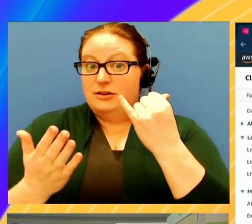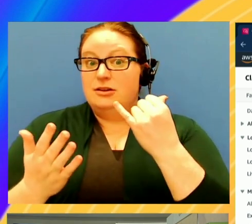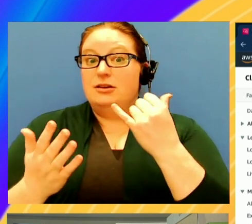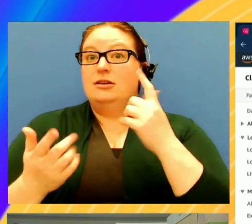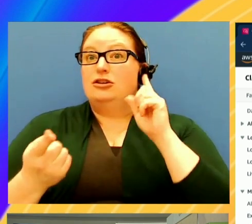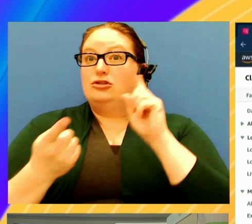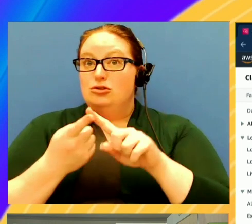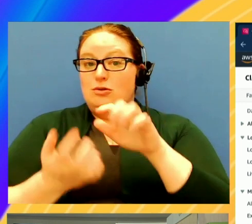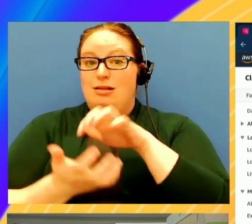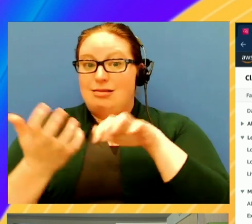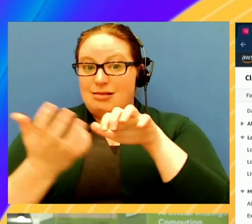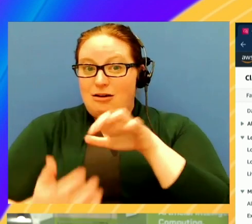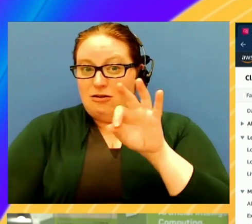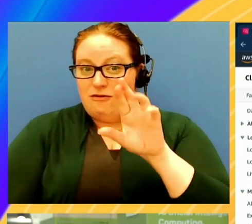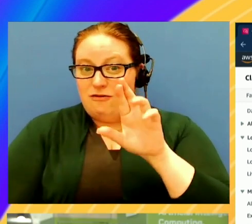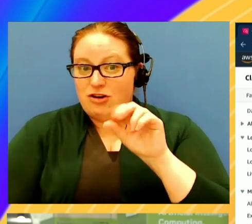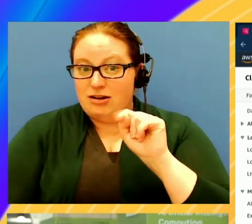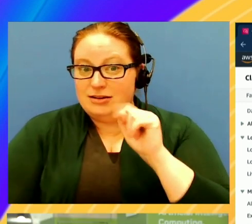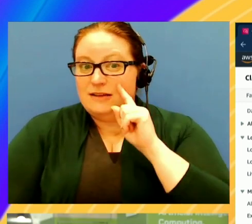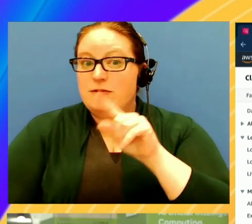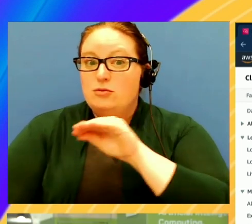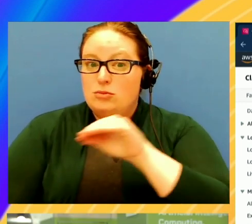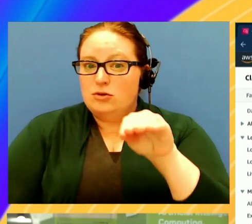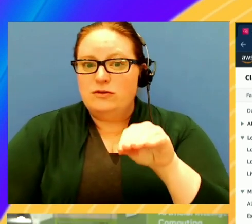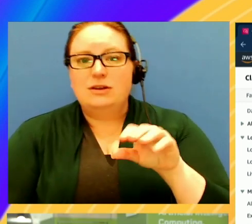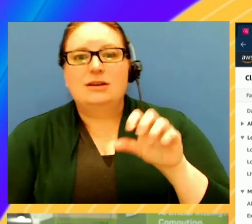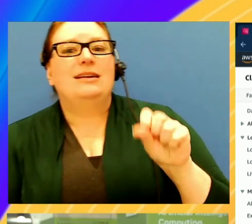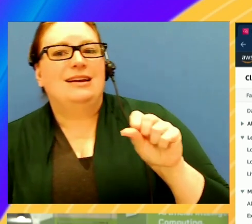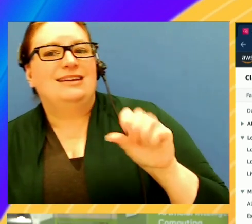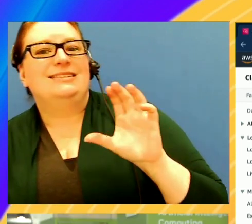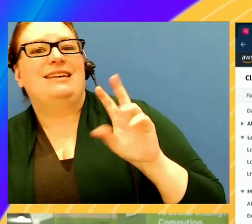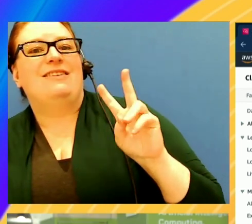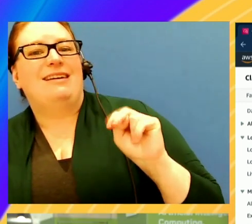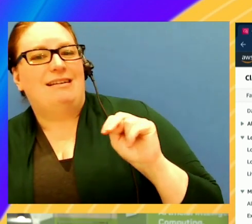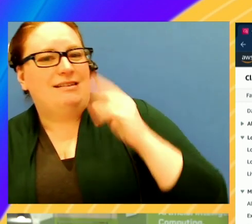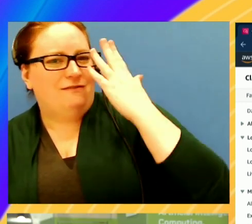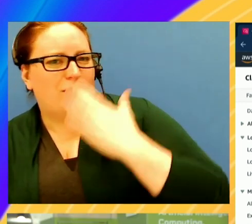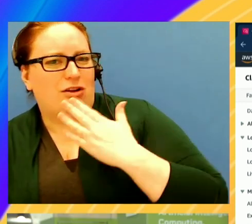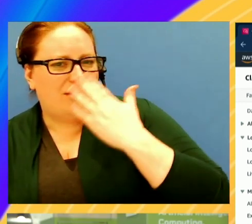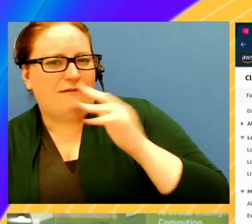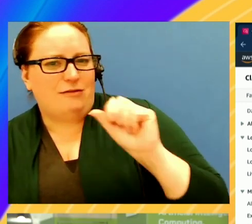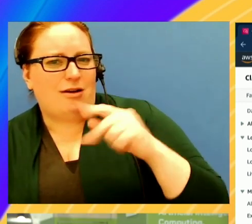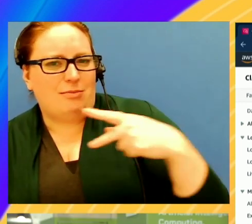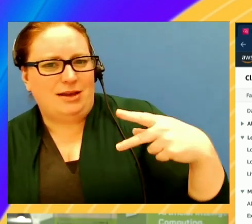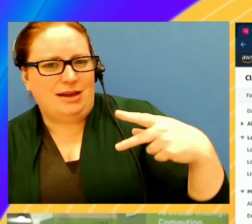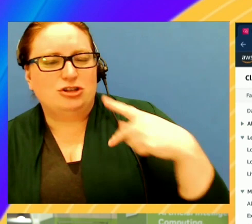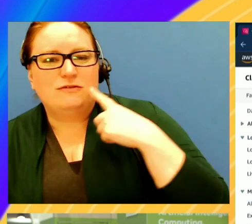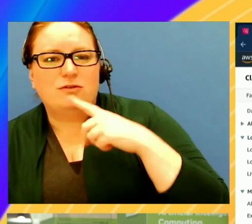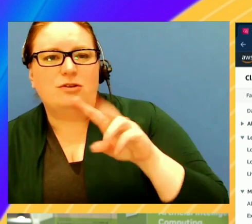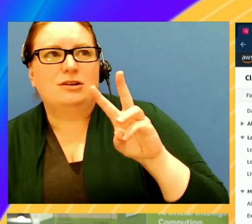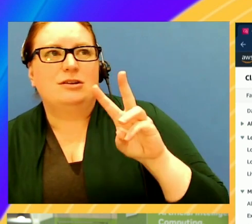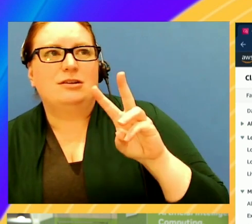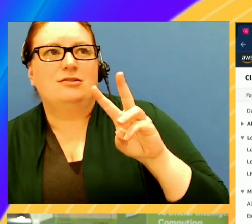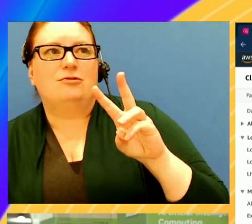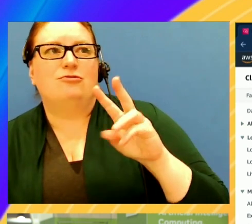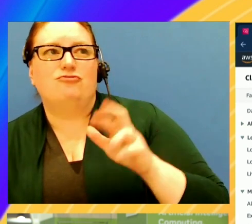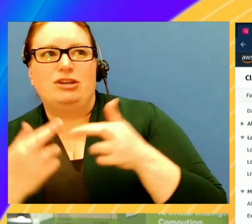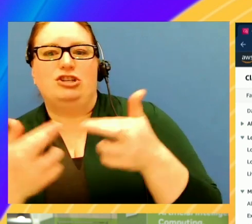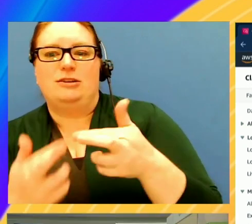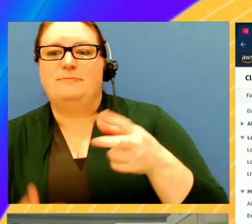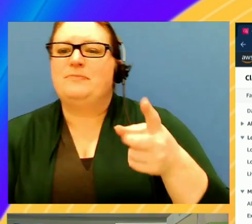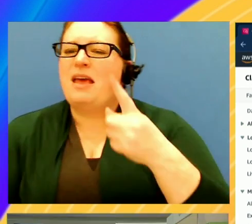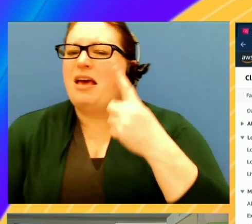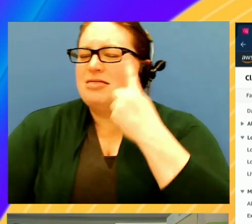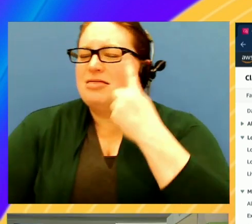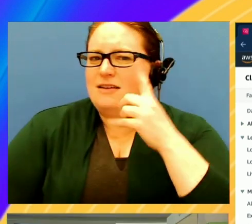CloudFront? Yeah, if you choose to put a CDN in front of your application hosted in an AWS region. I thought of that because you said you have to point